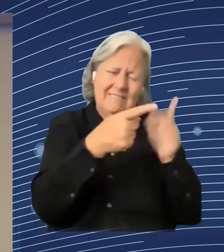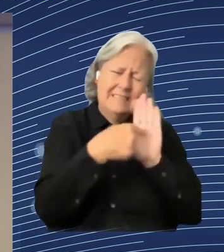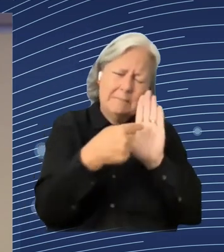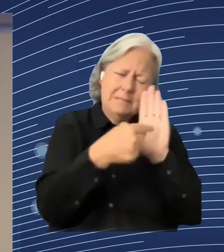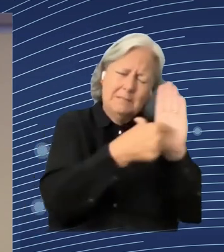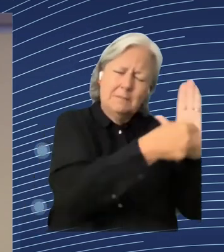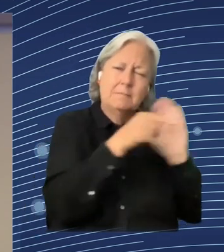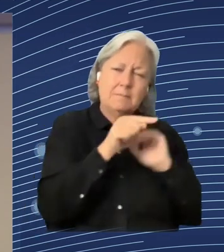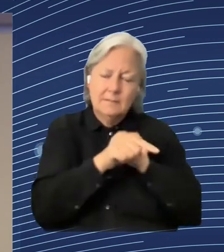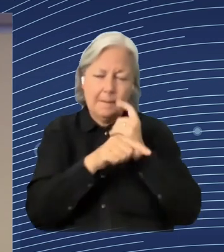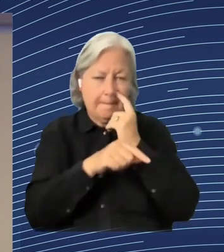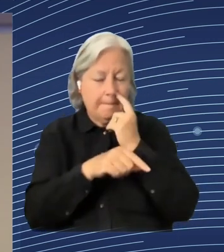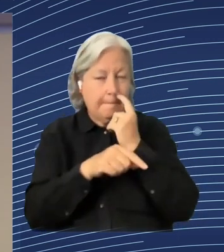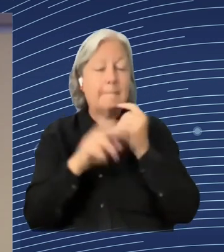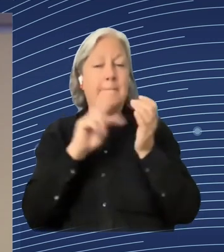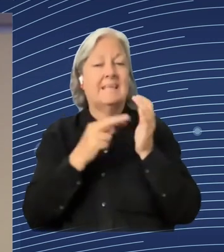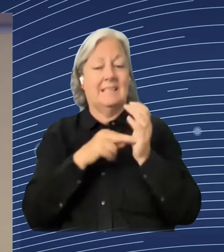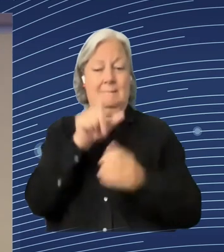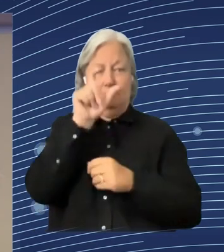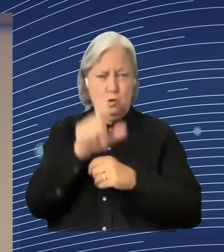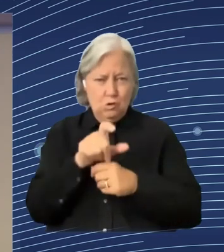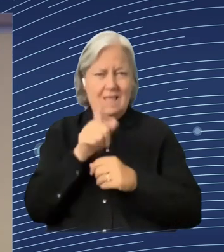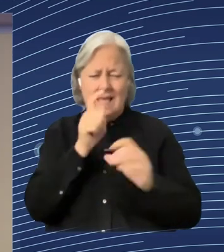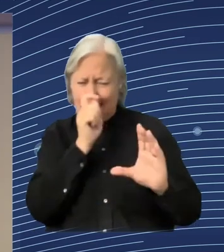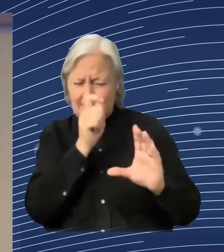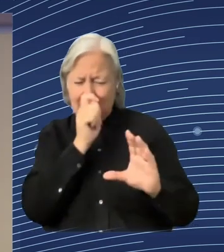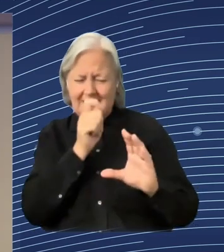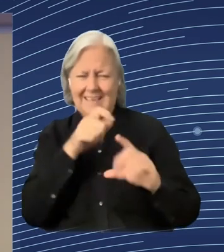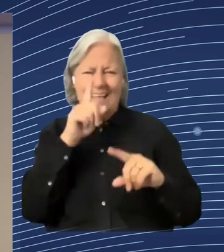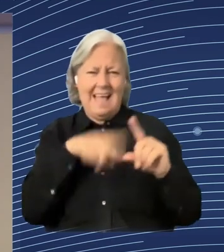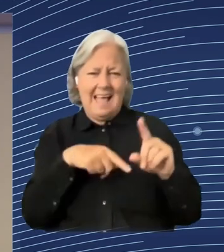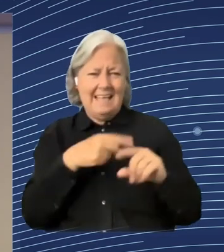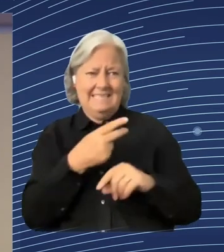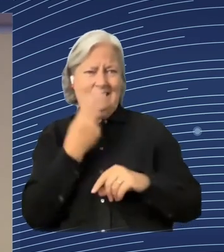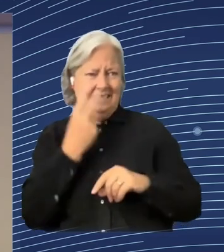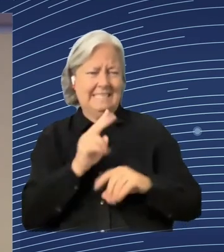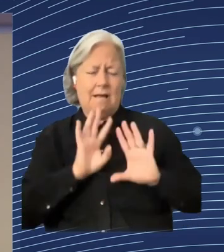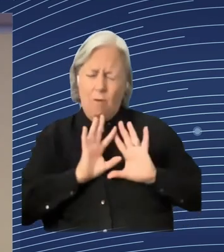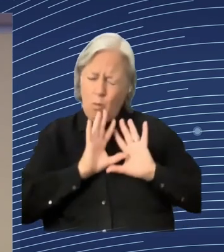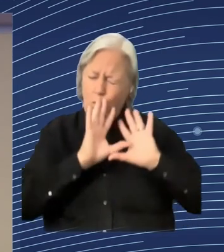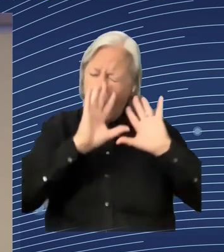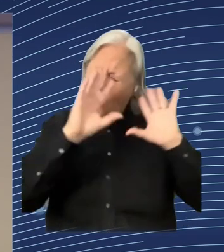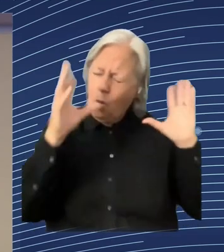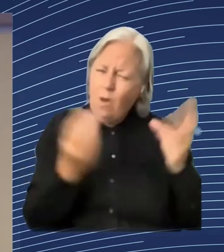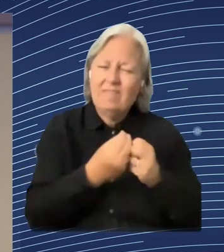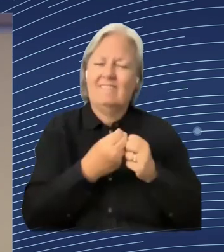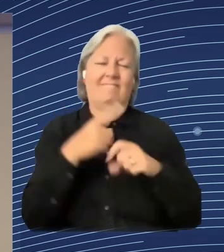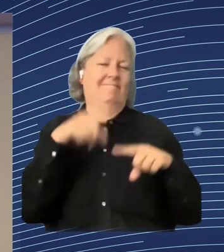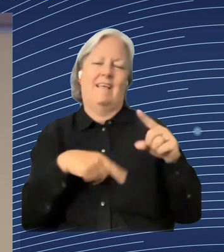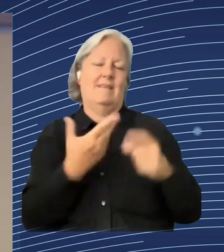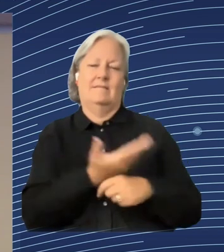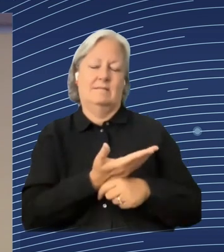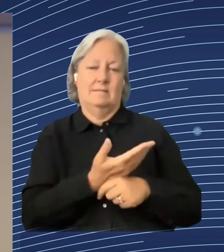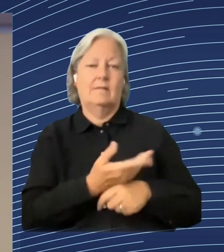individual inspector can never see this. You can use this. The impact for jobs, I